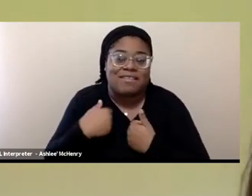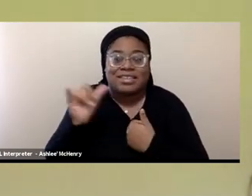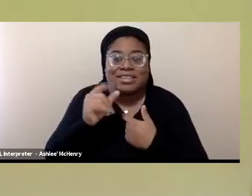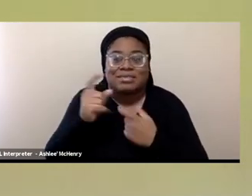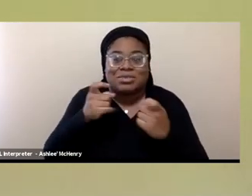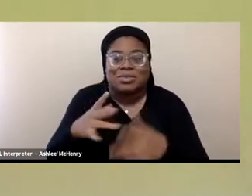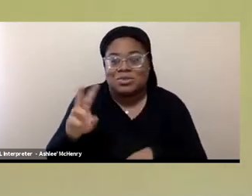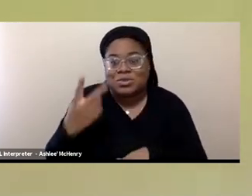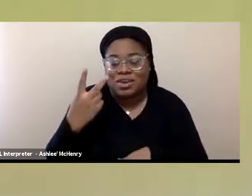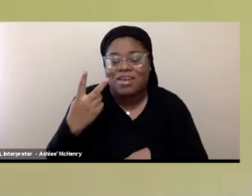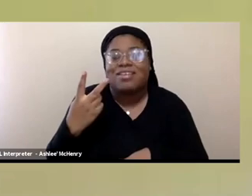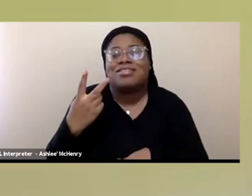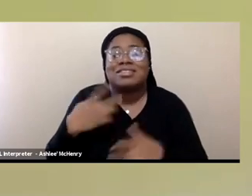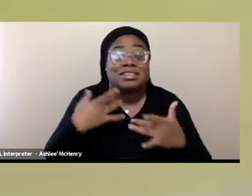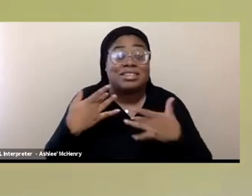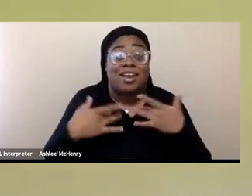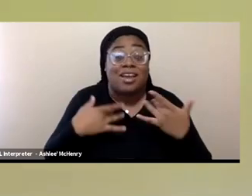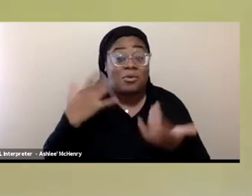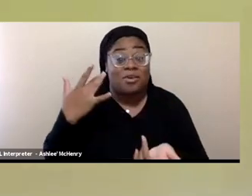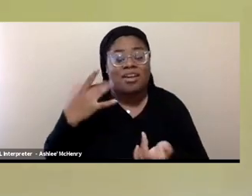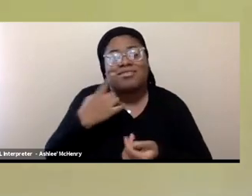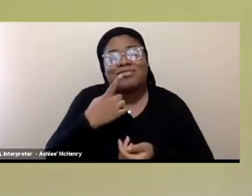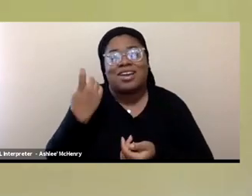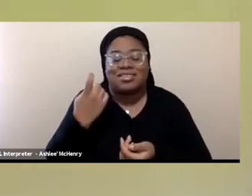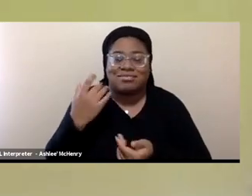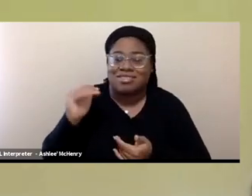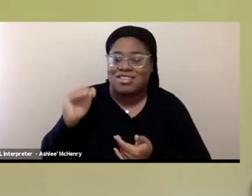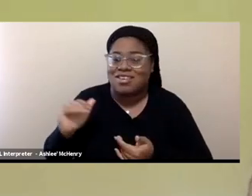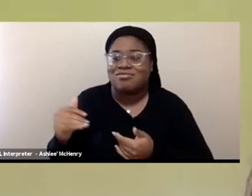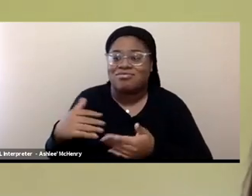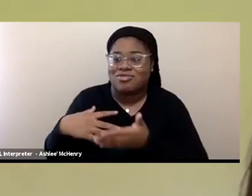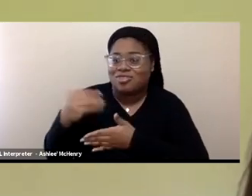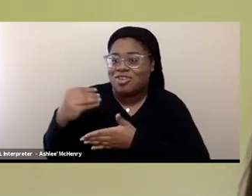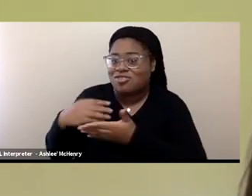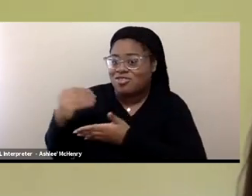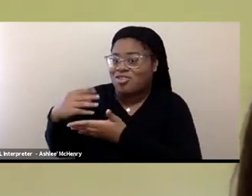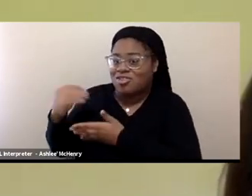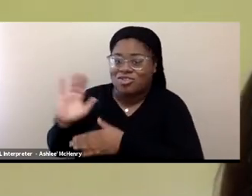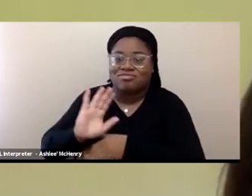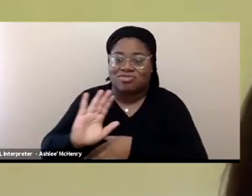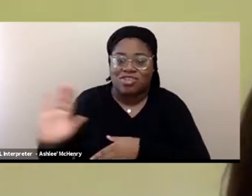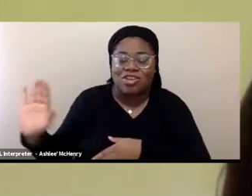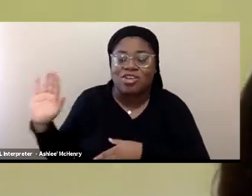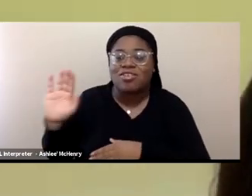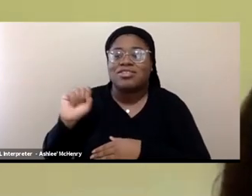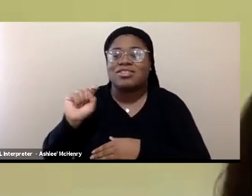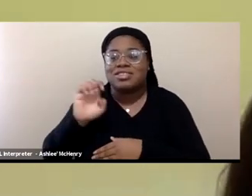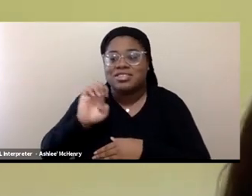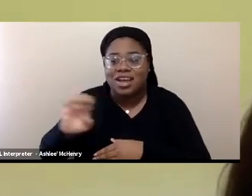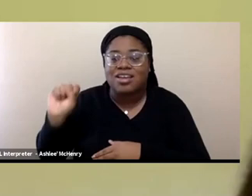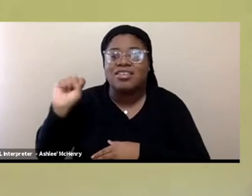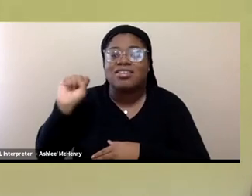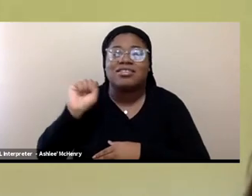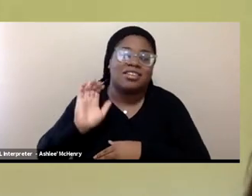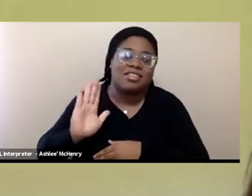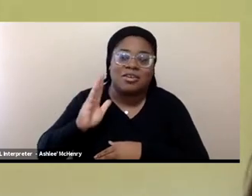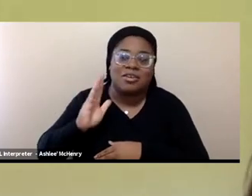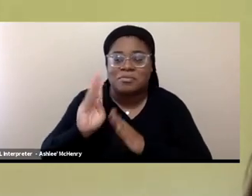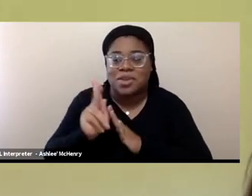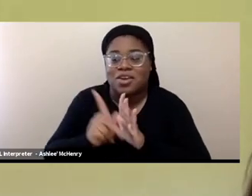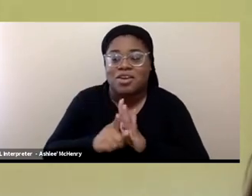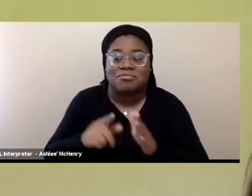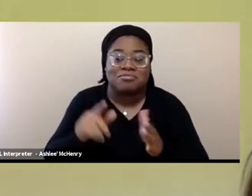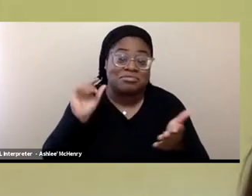exciting, not only for me, but for the littles, because we learn from so many different people and their styles and their backgrounds and all of that. But